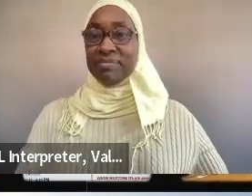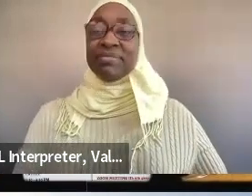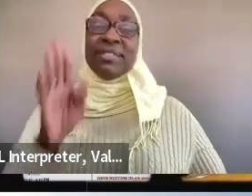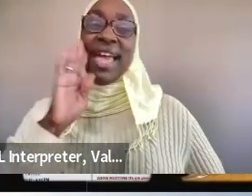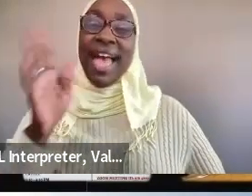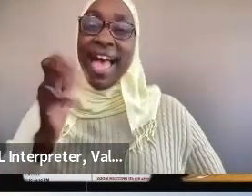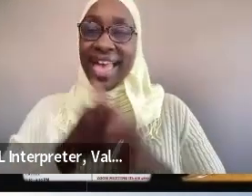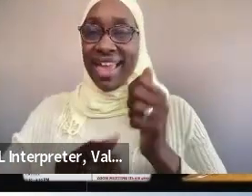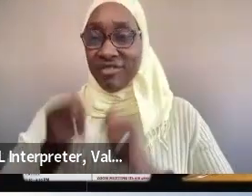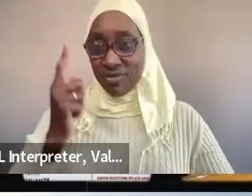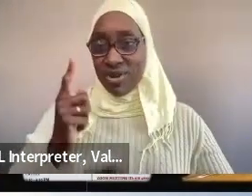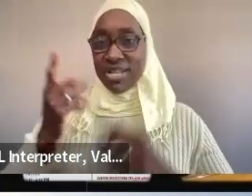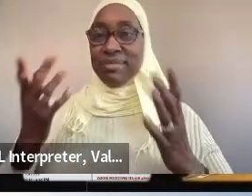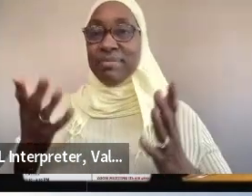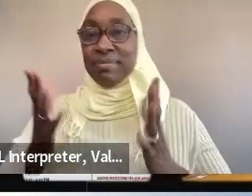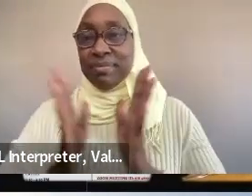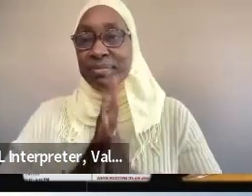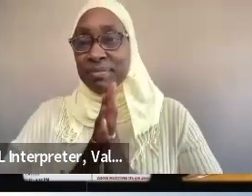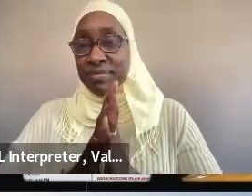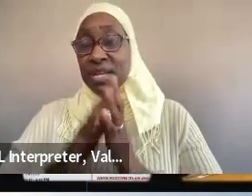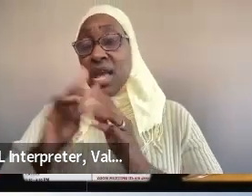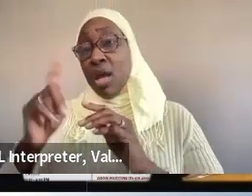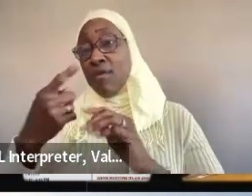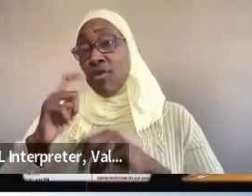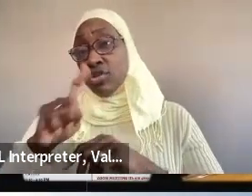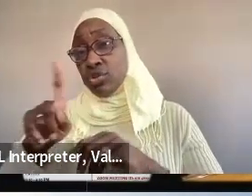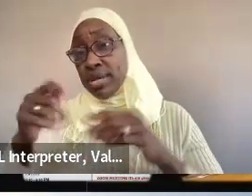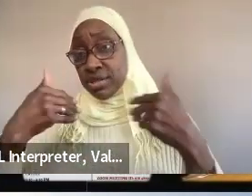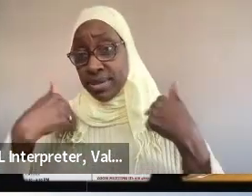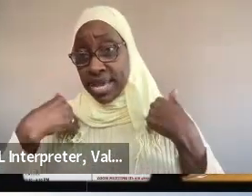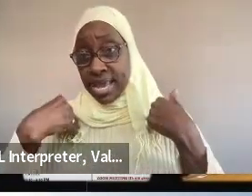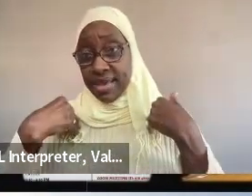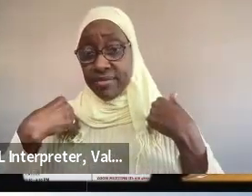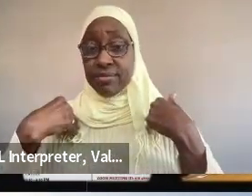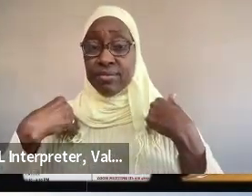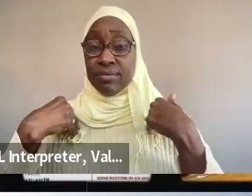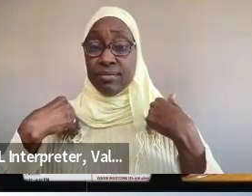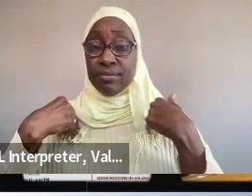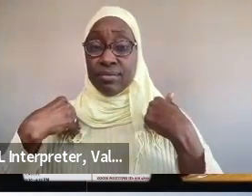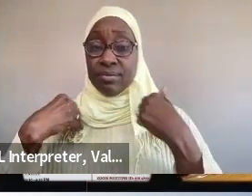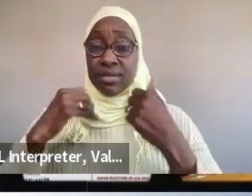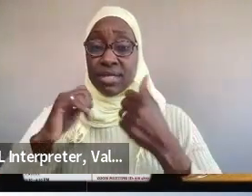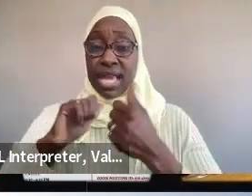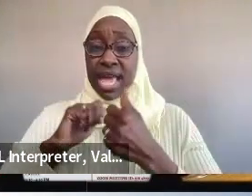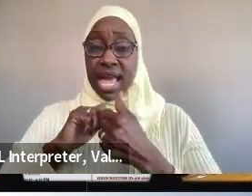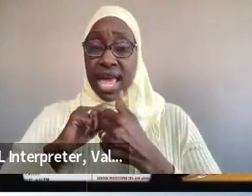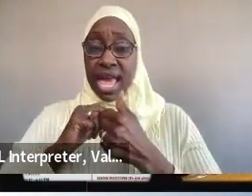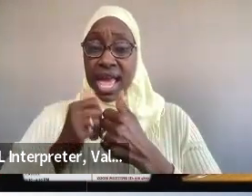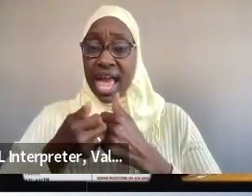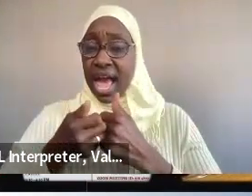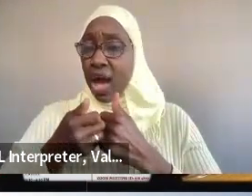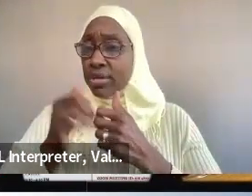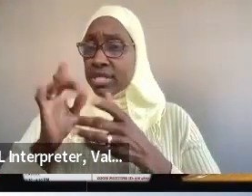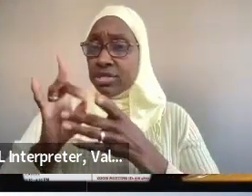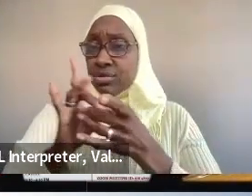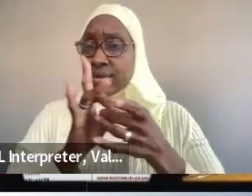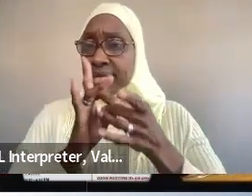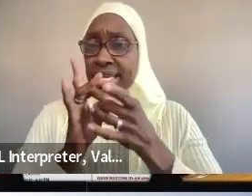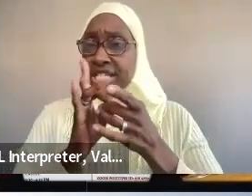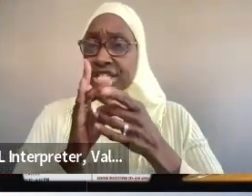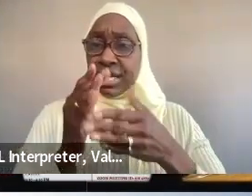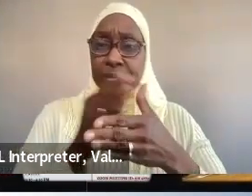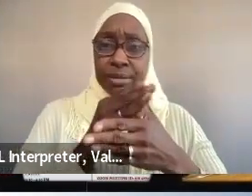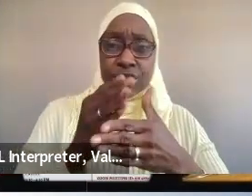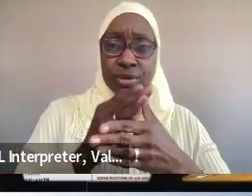everyone. So the first question that we have is, how is the relationship between these groups in